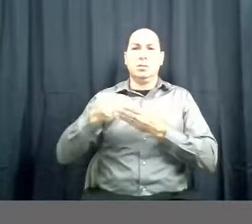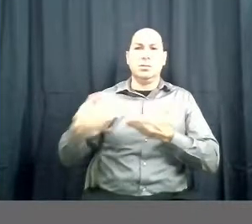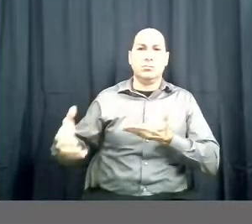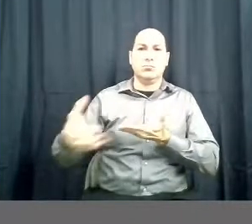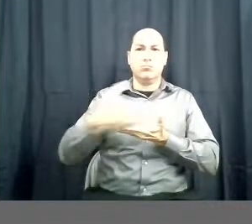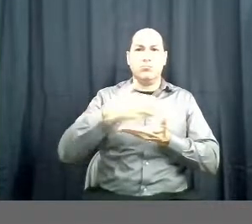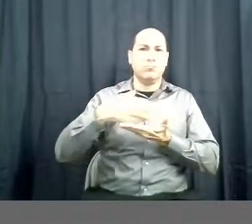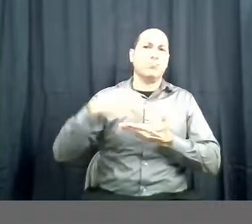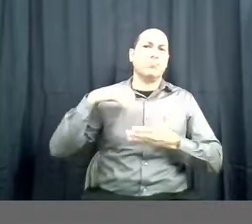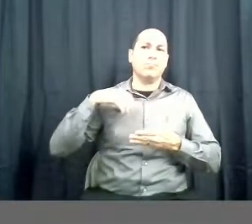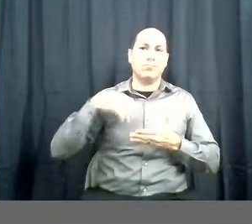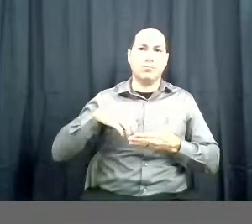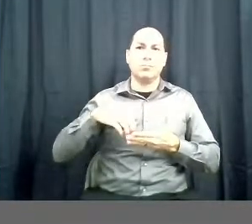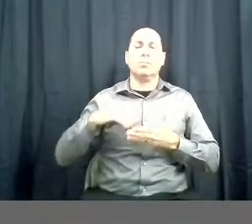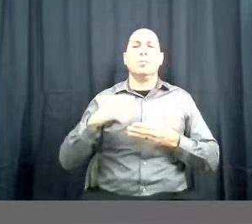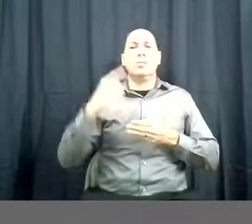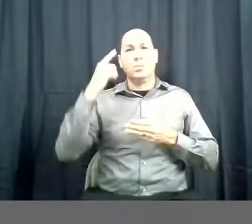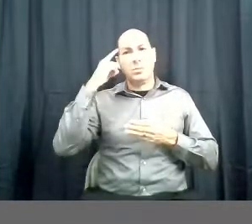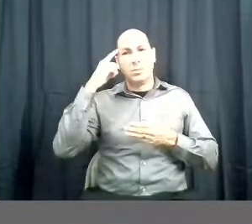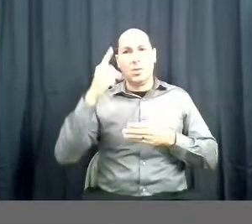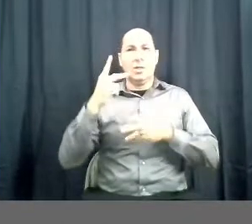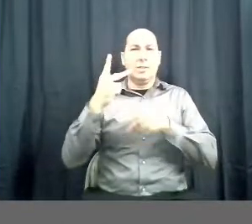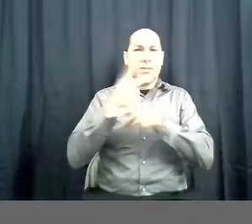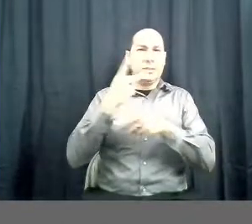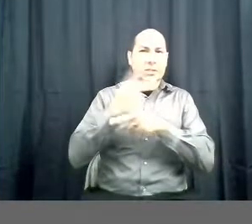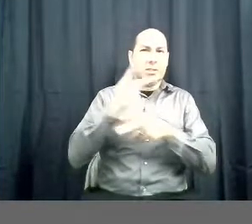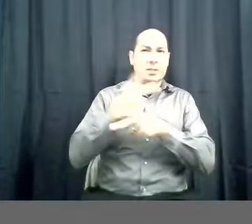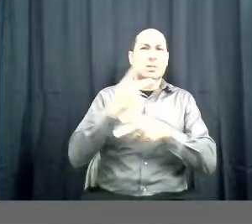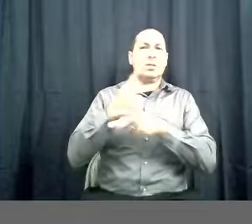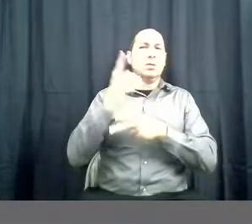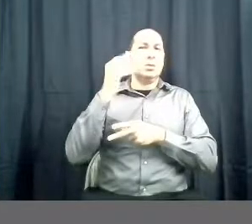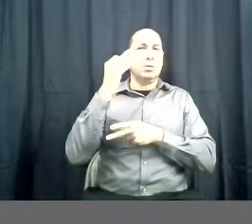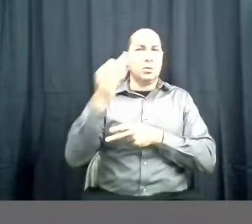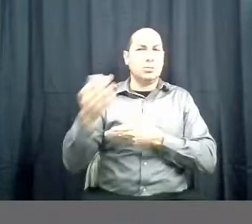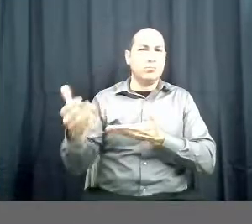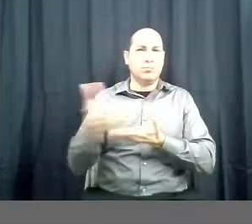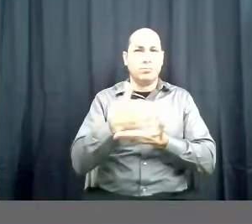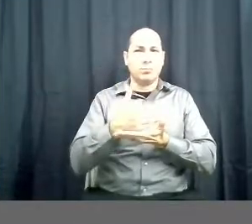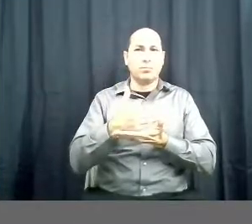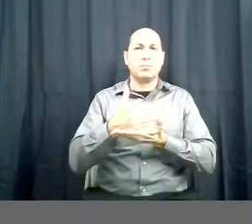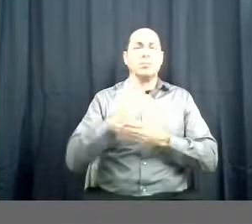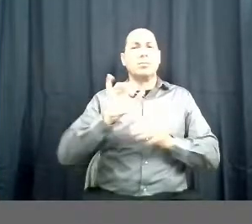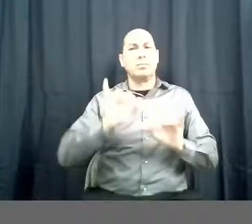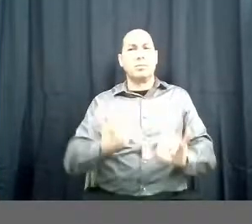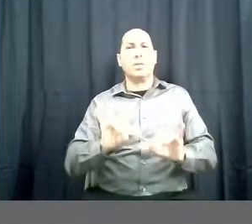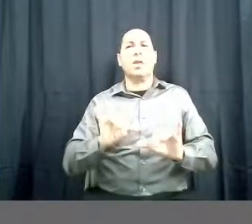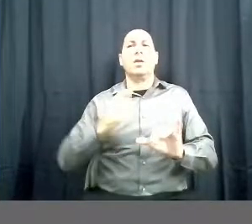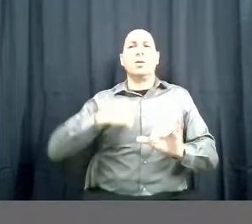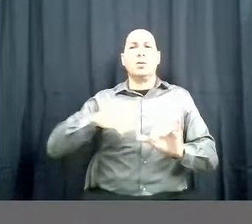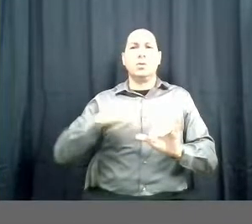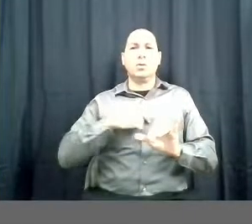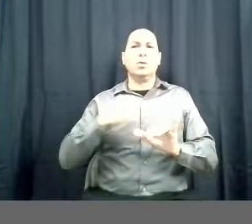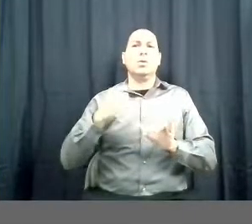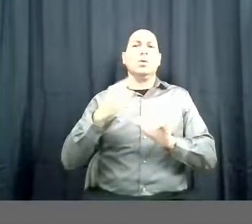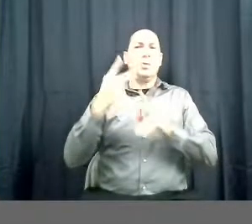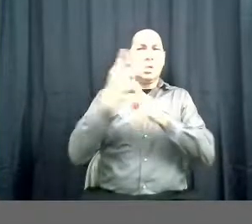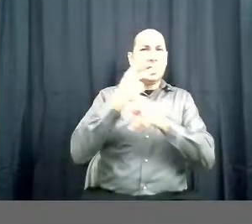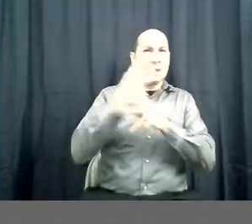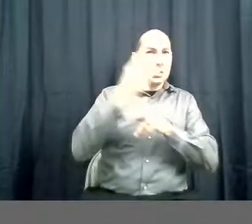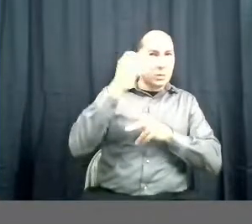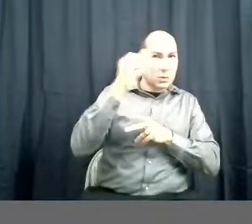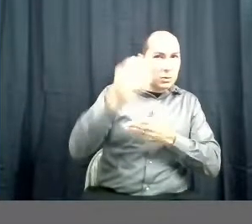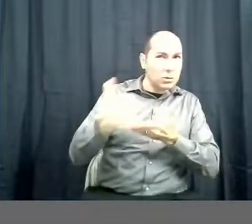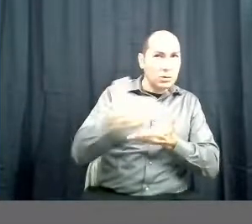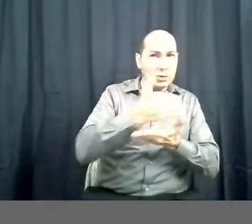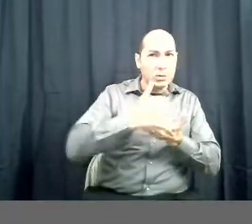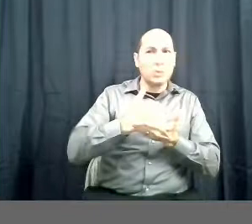with our economists and other statisticians. However, when the forecasts are prepared, it is an annual forecast. The